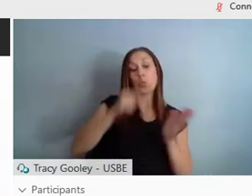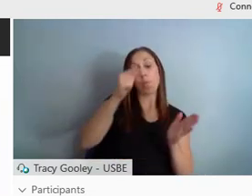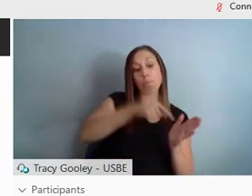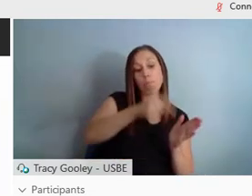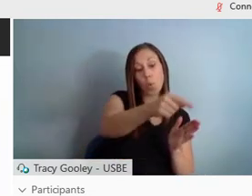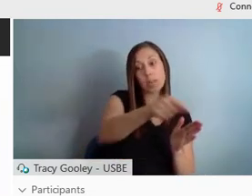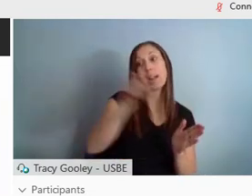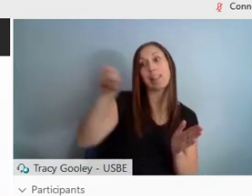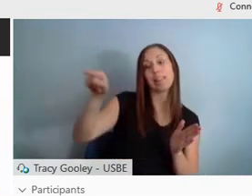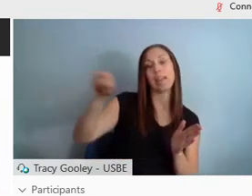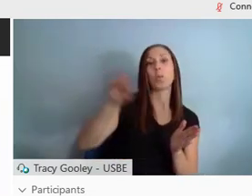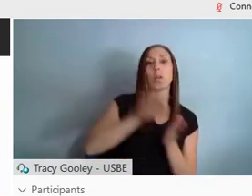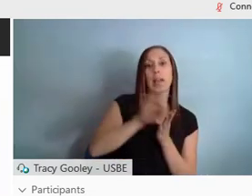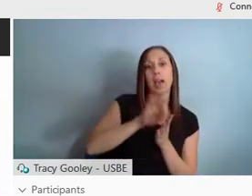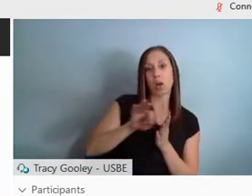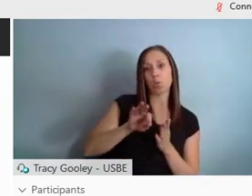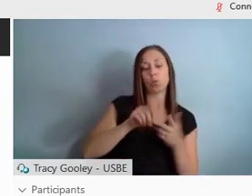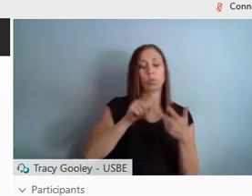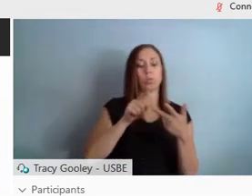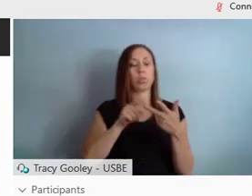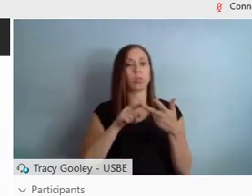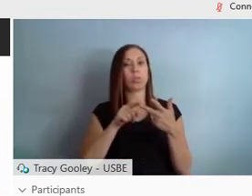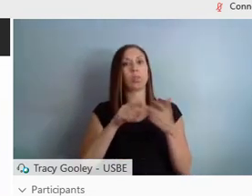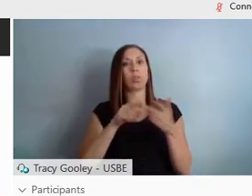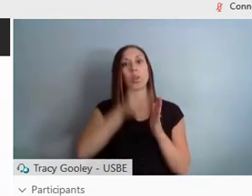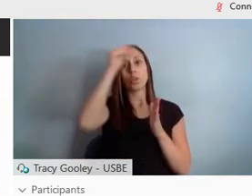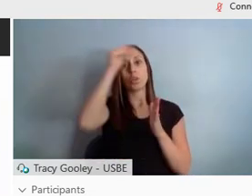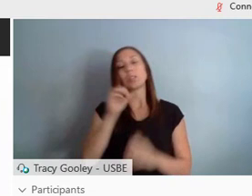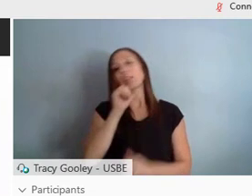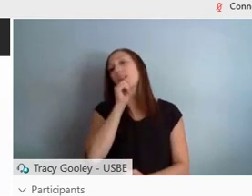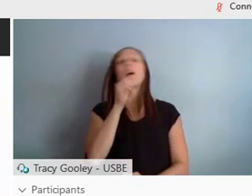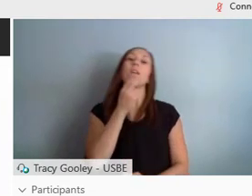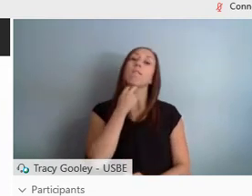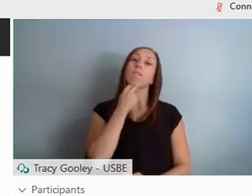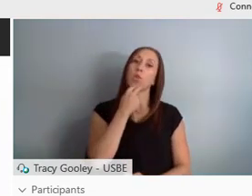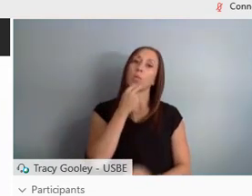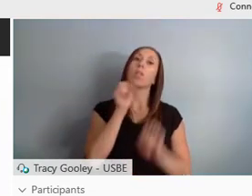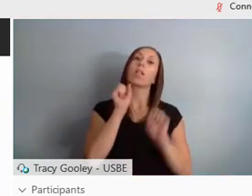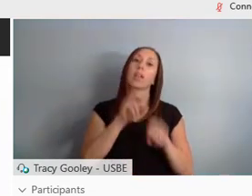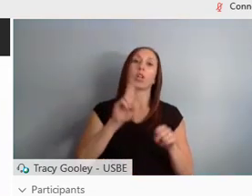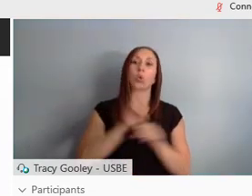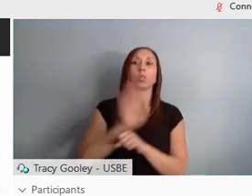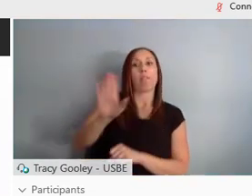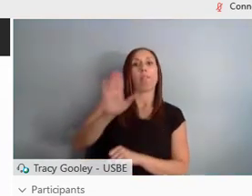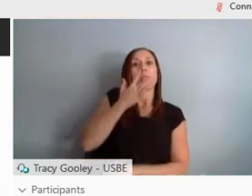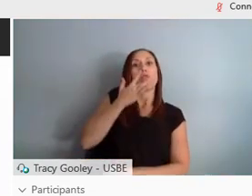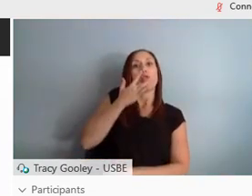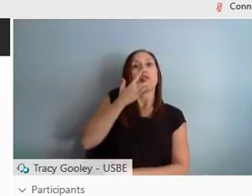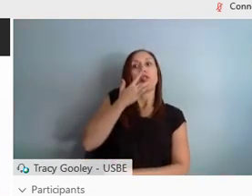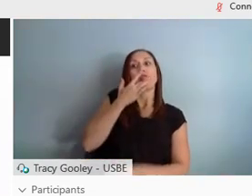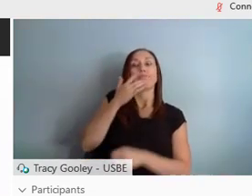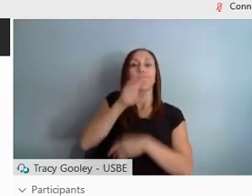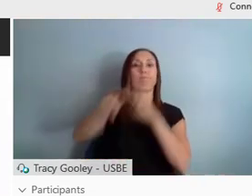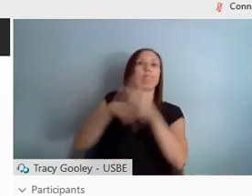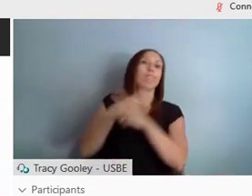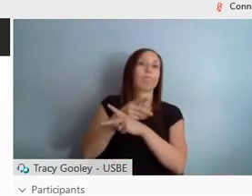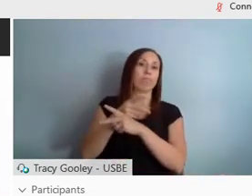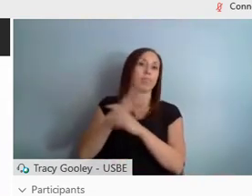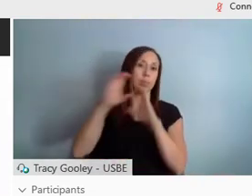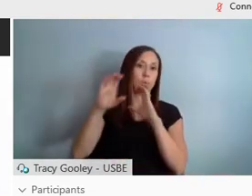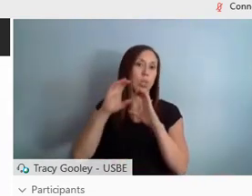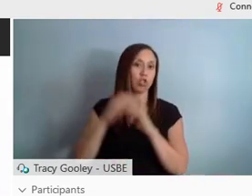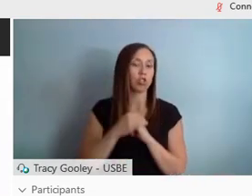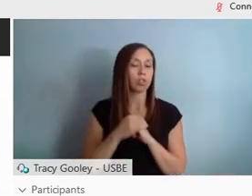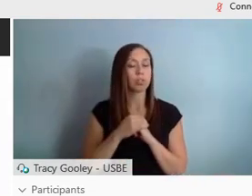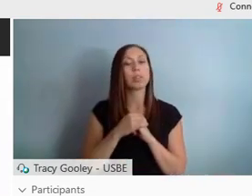those objects. And then students who are nonverbal will be allowed to use their mode of communication.